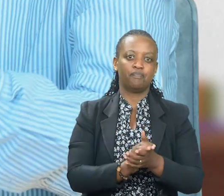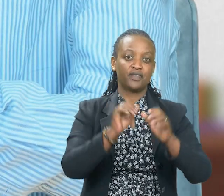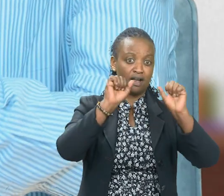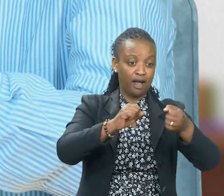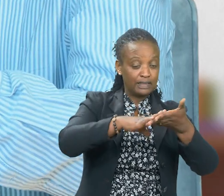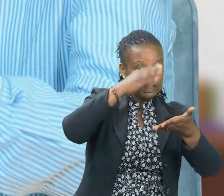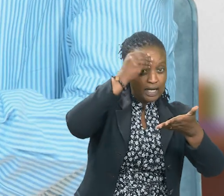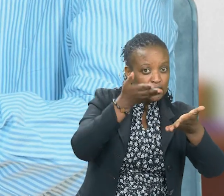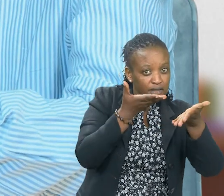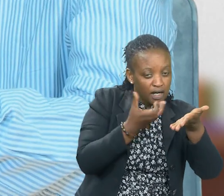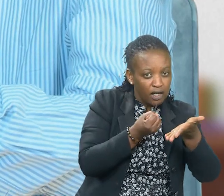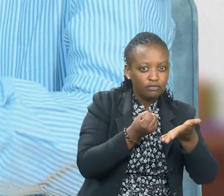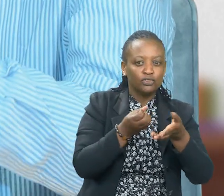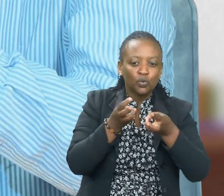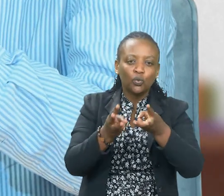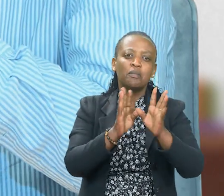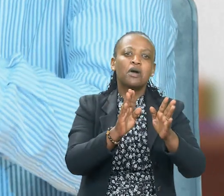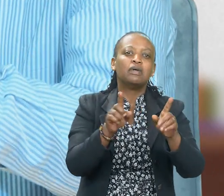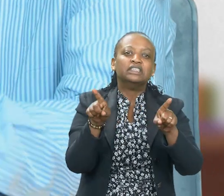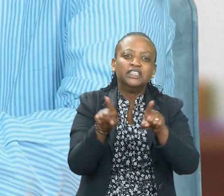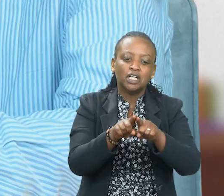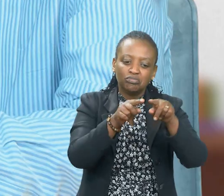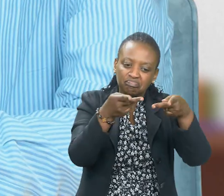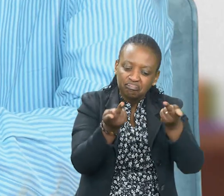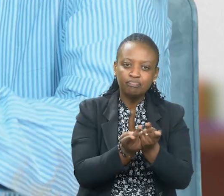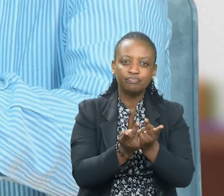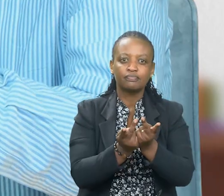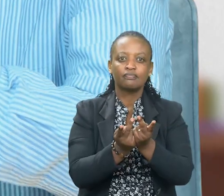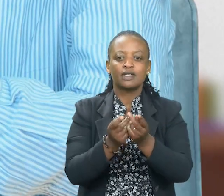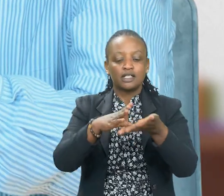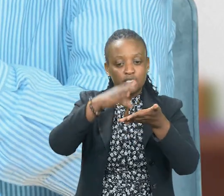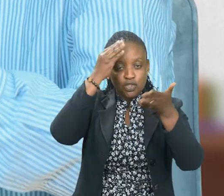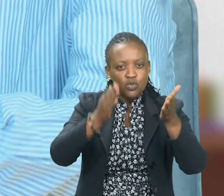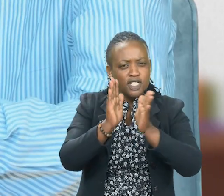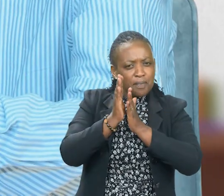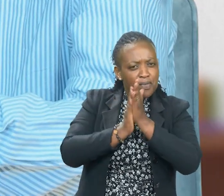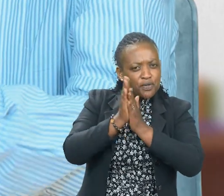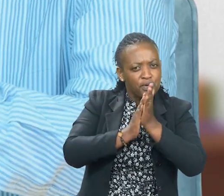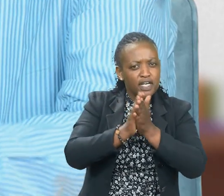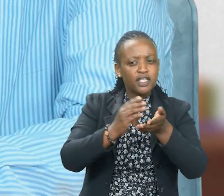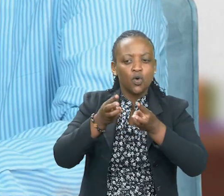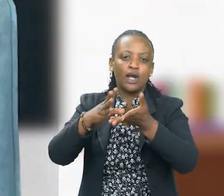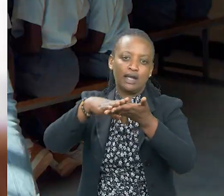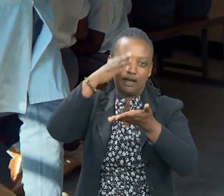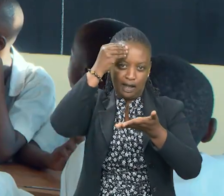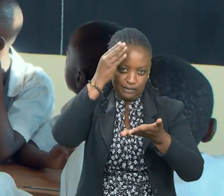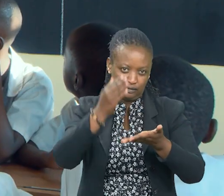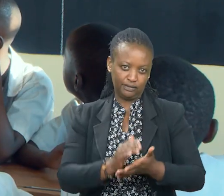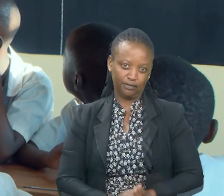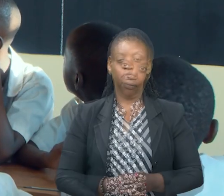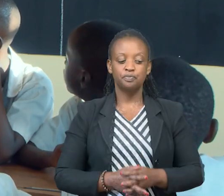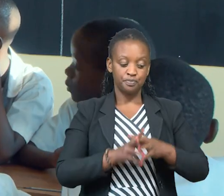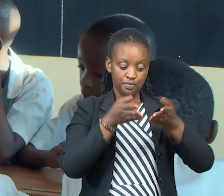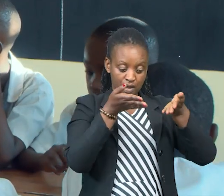the learning takes place at the same pace and the students are motivated in the learning.